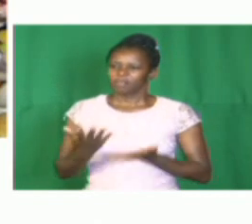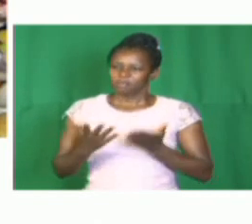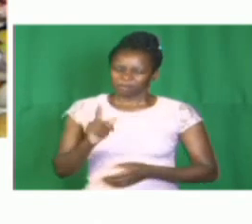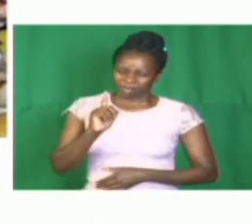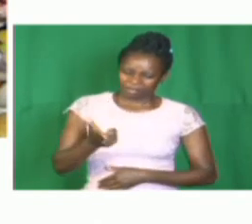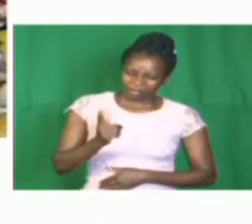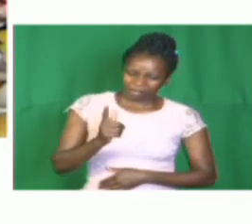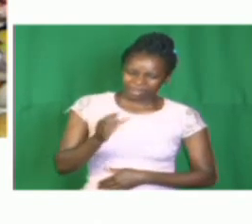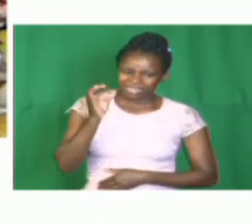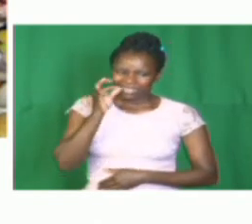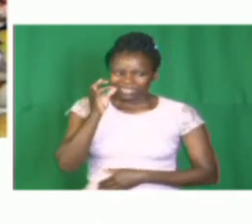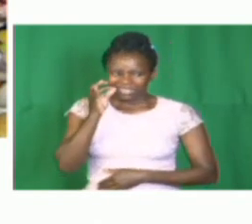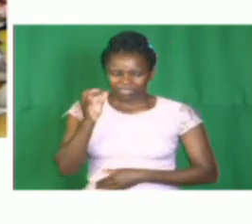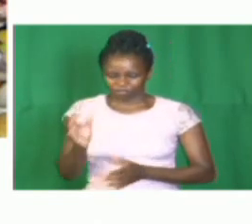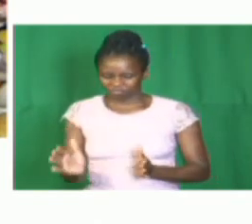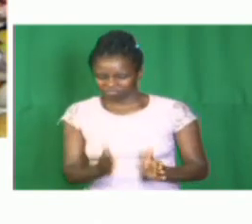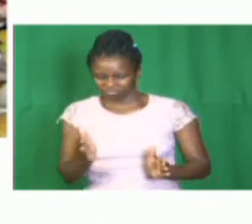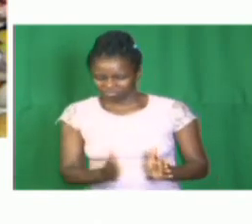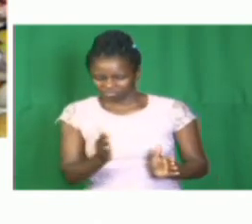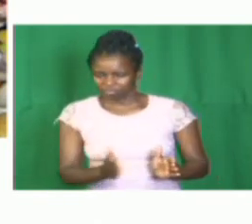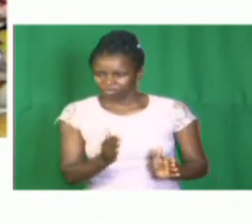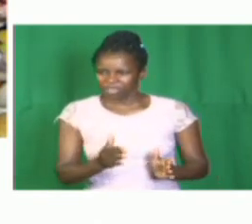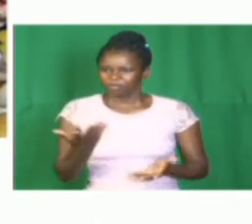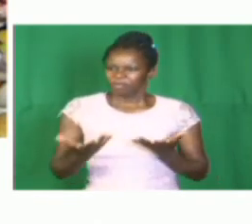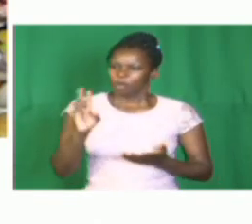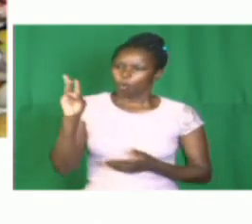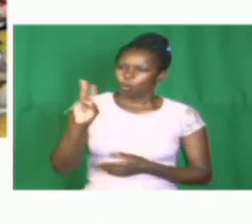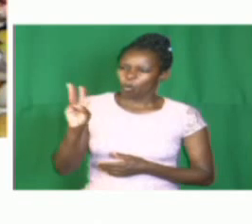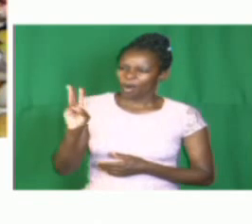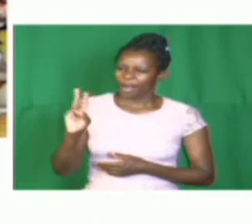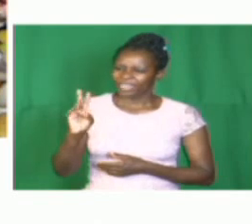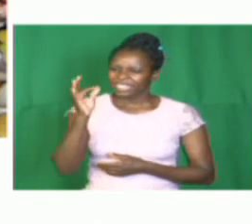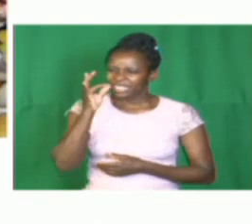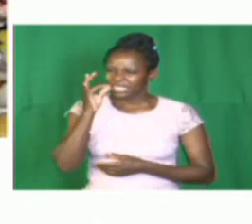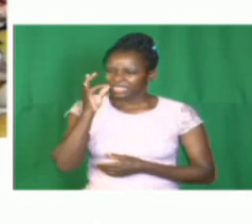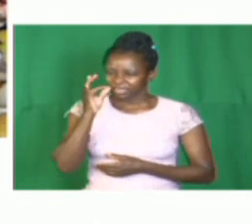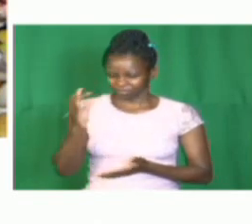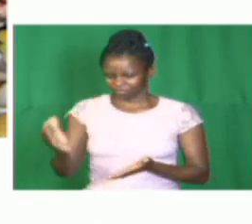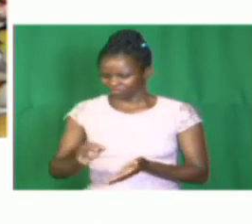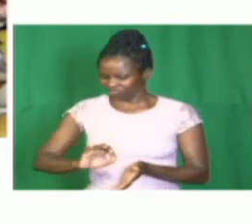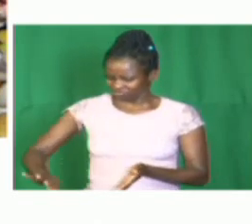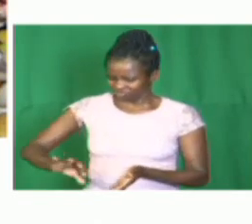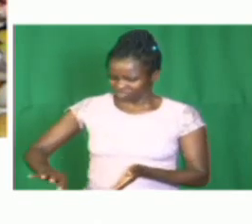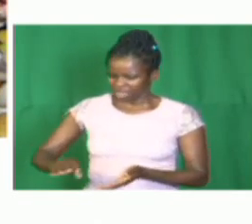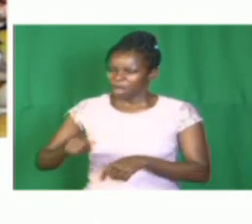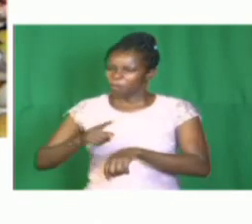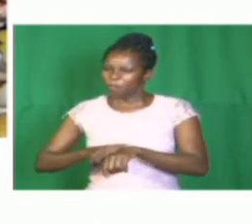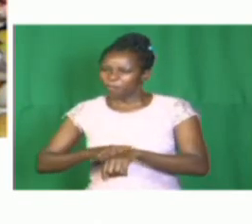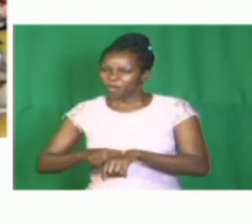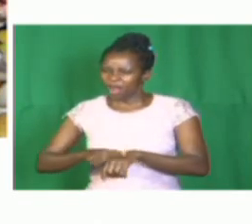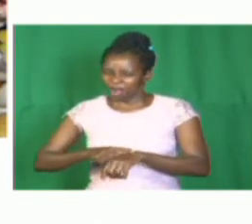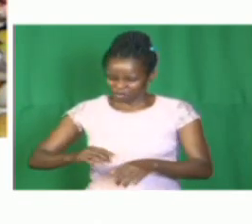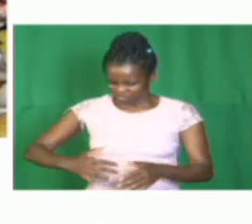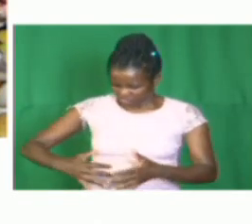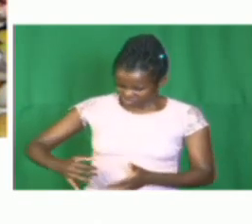beans aside. You can put those that are white on the other side. You can put those that are brown on the other side.